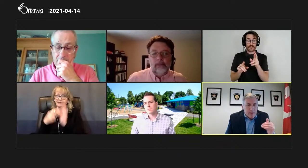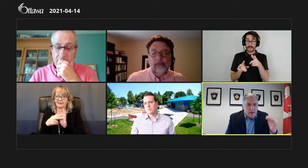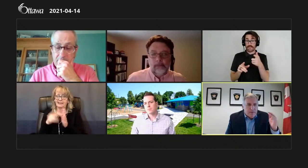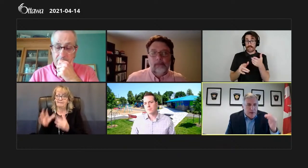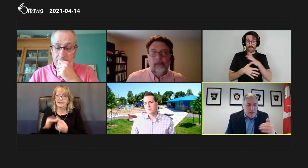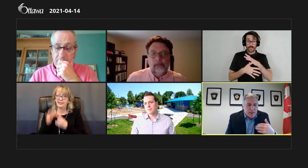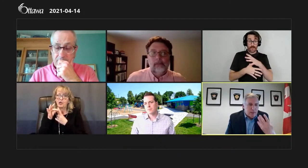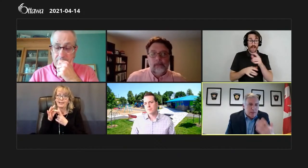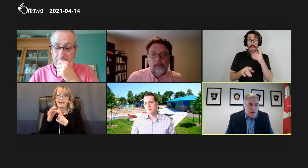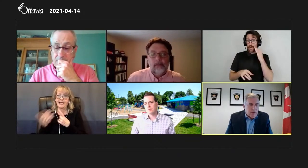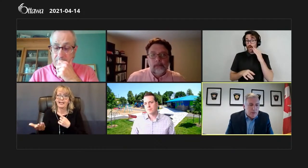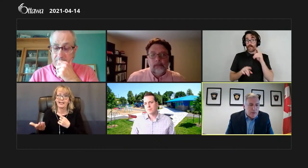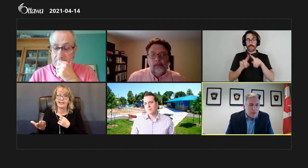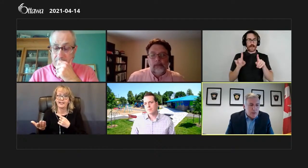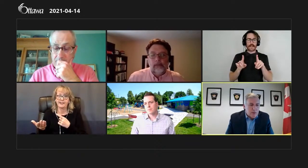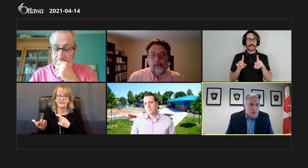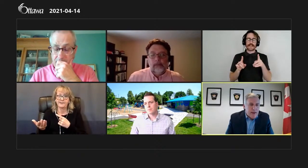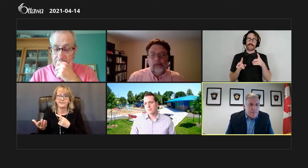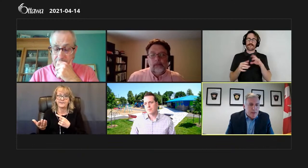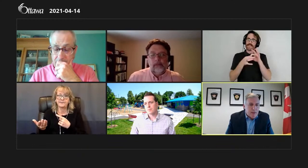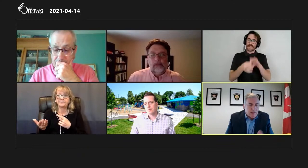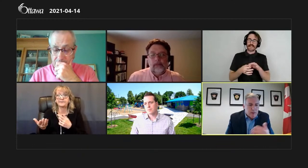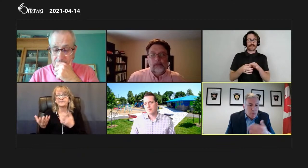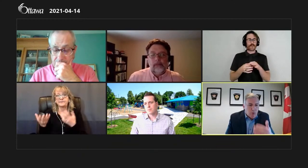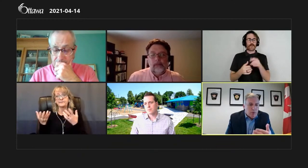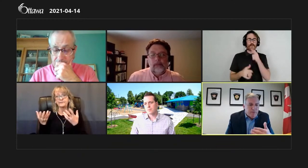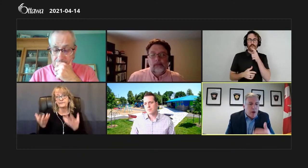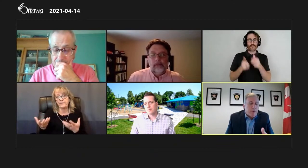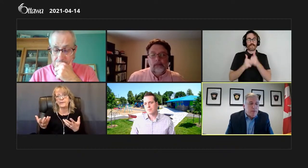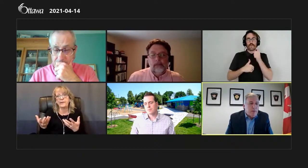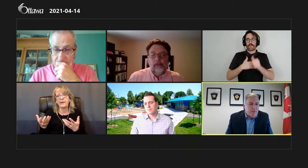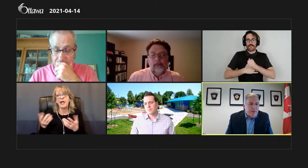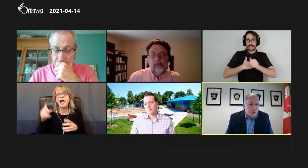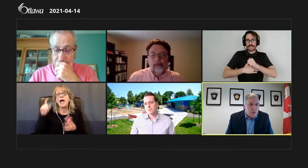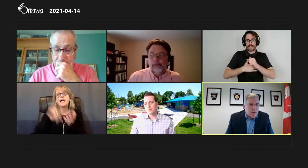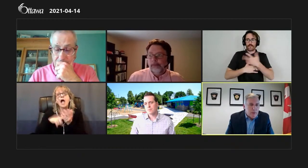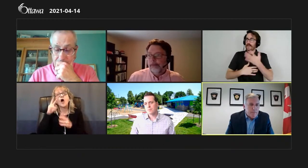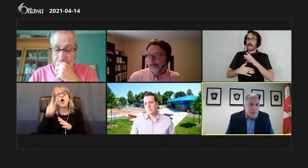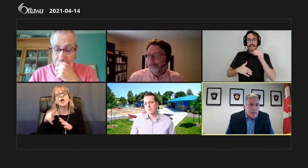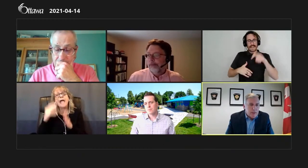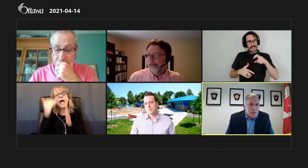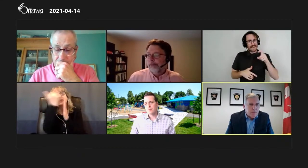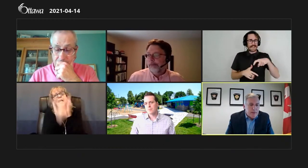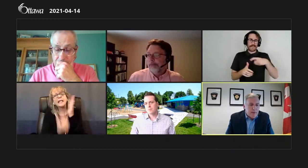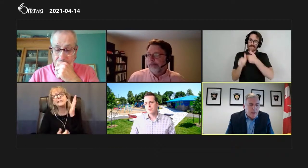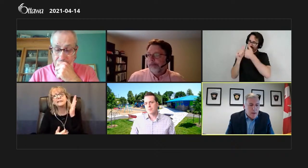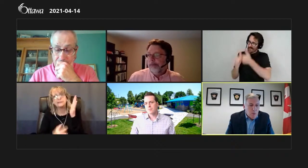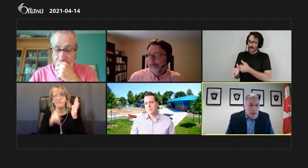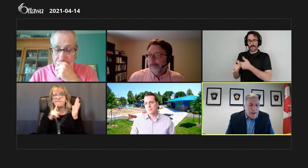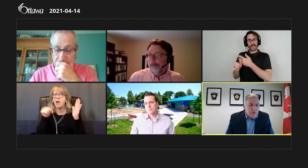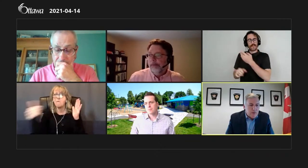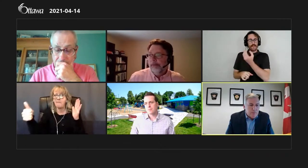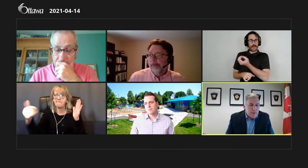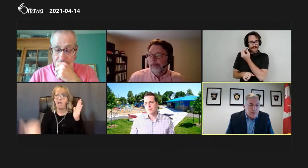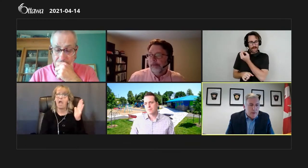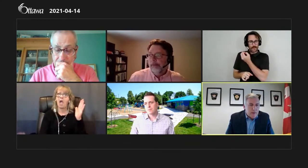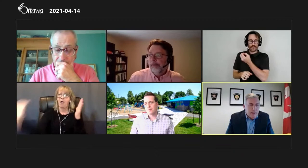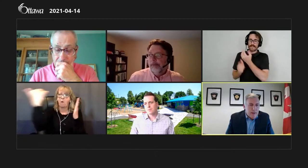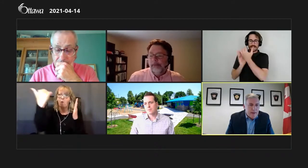hierarchy of lists. And I don't want to necessarily talk to that because we're following the provincial list, but we can do